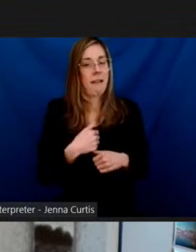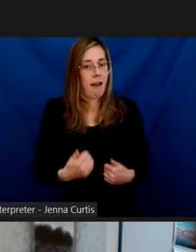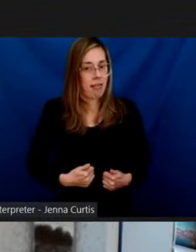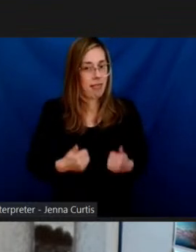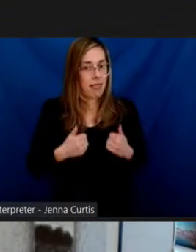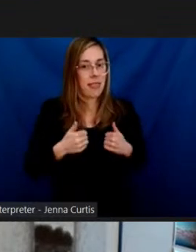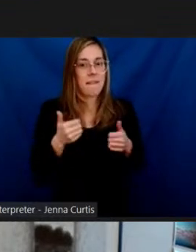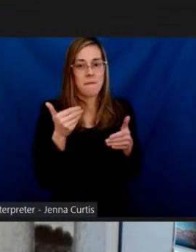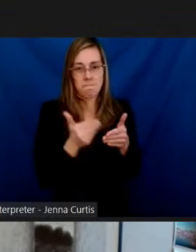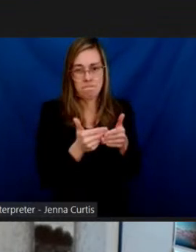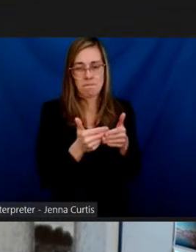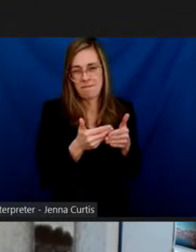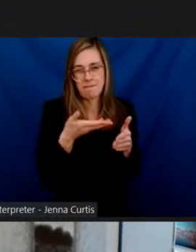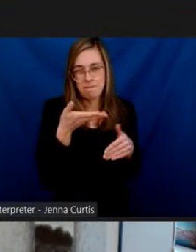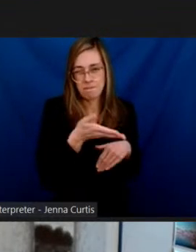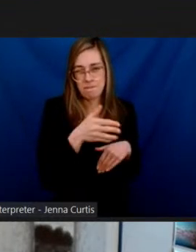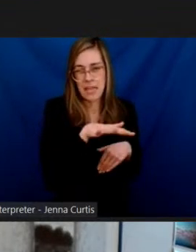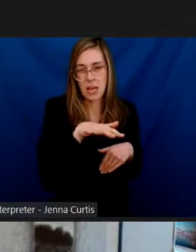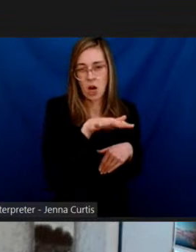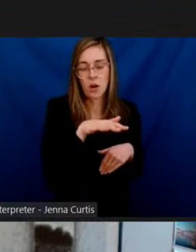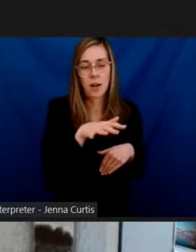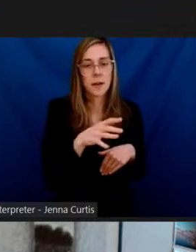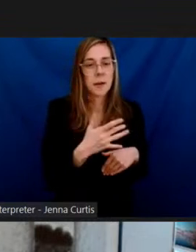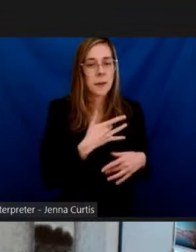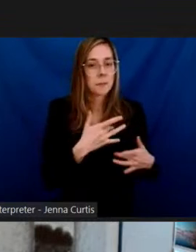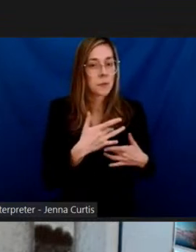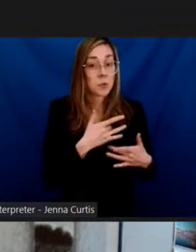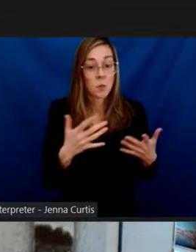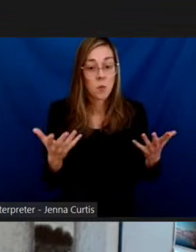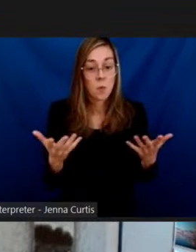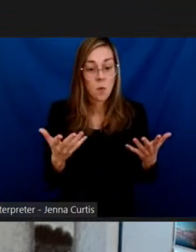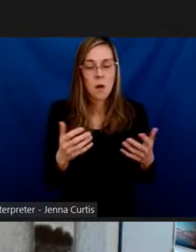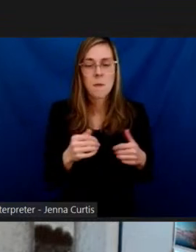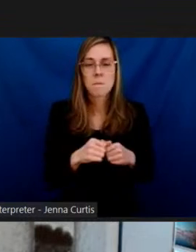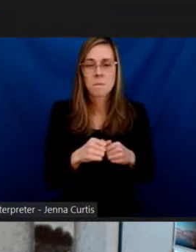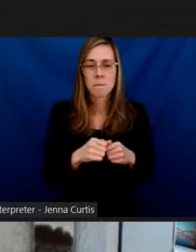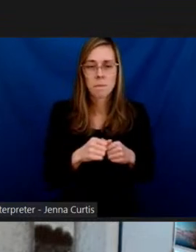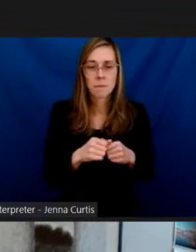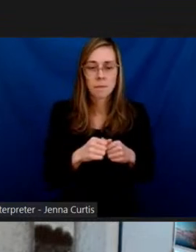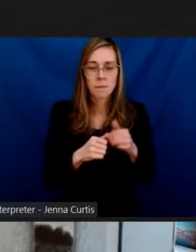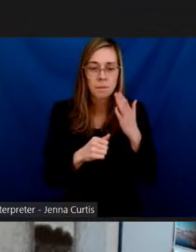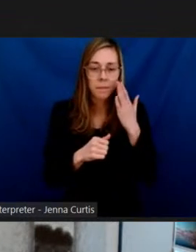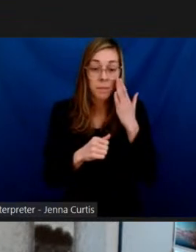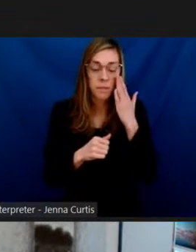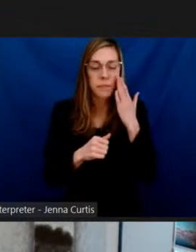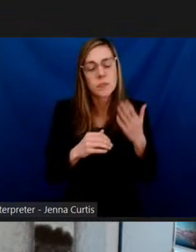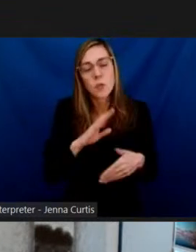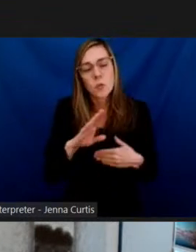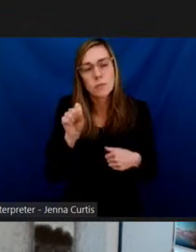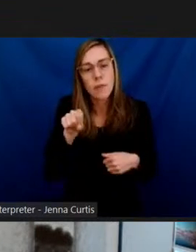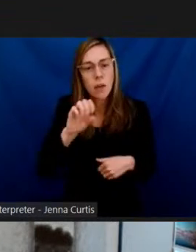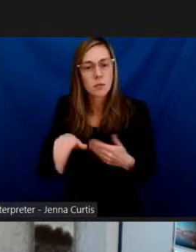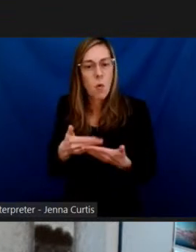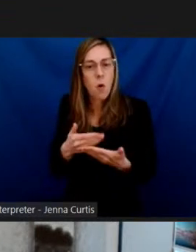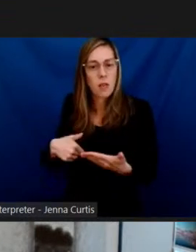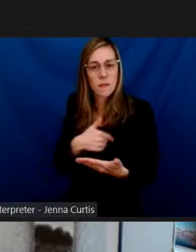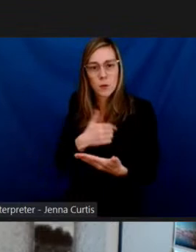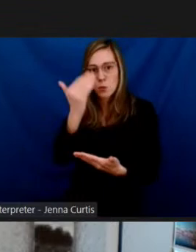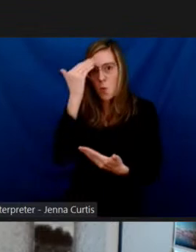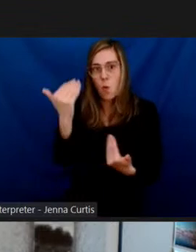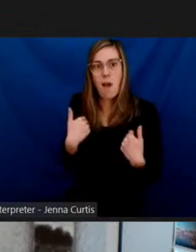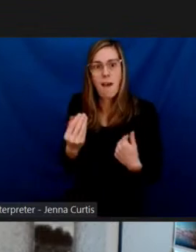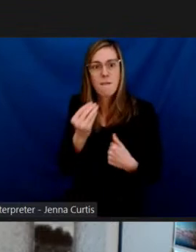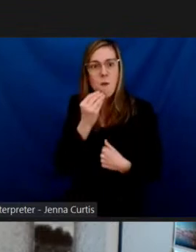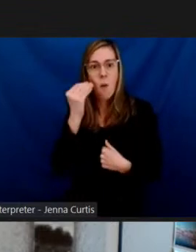my concern is, we all recognize that there is a homeless crisis in Portland. My concern